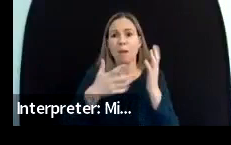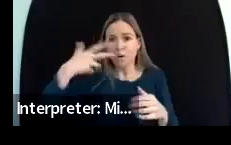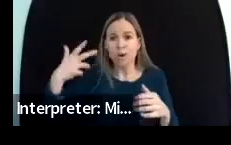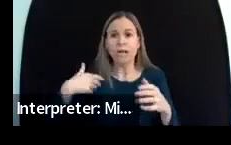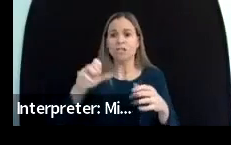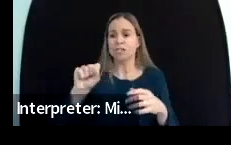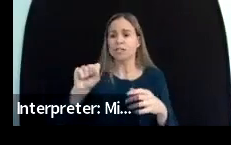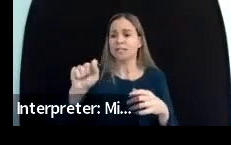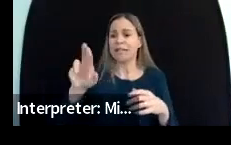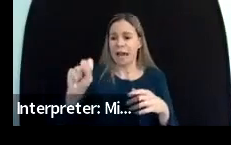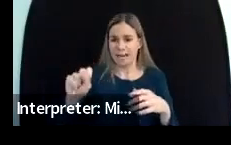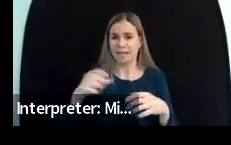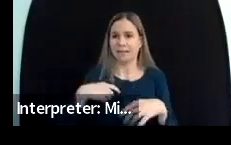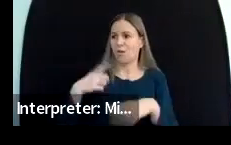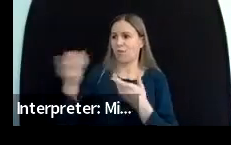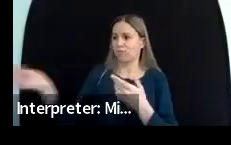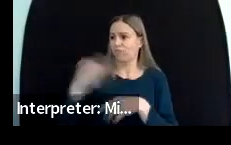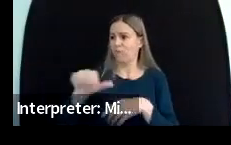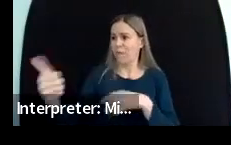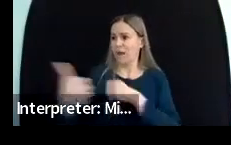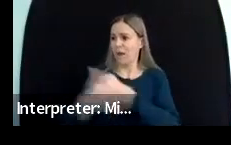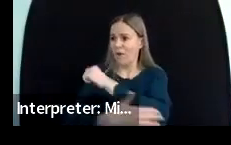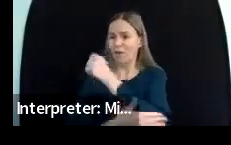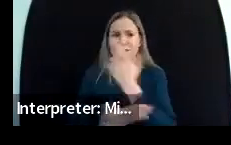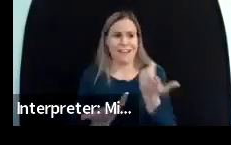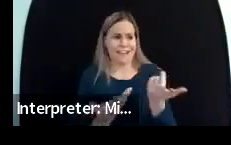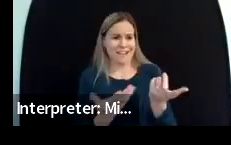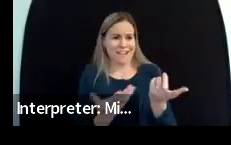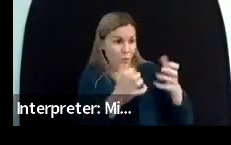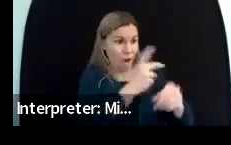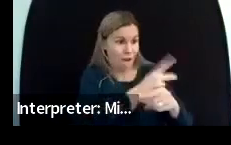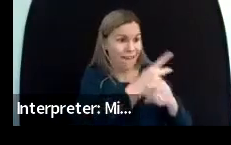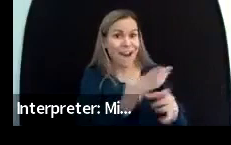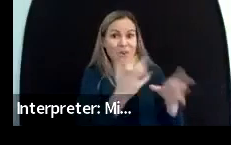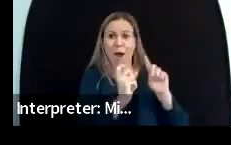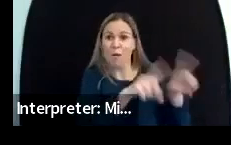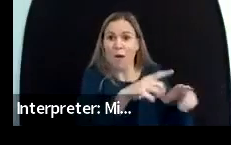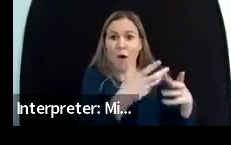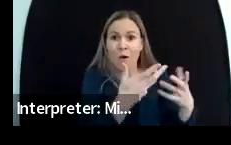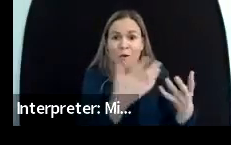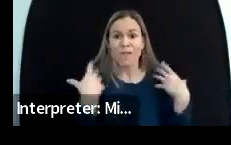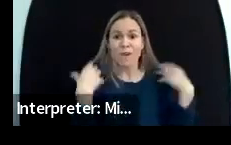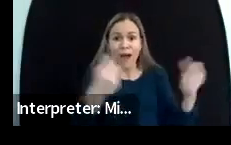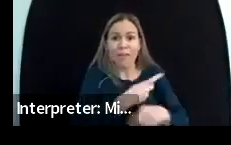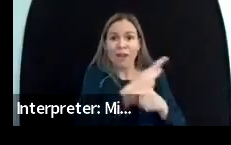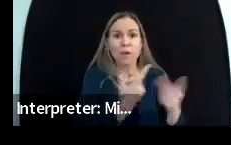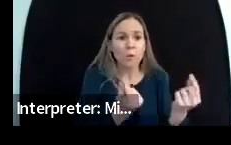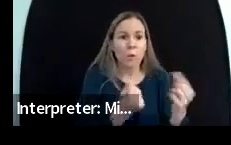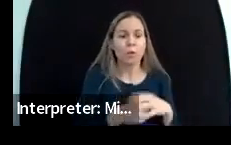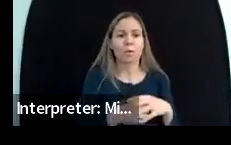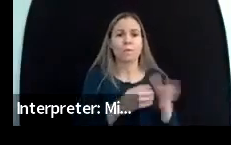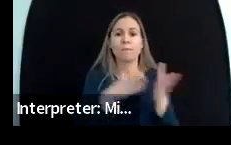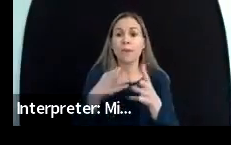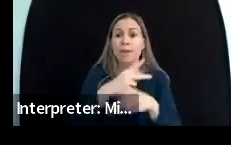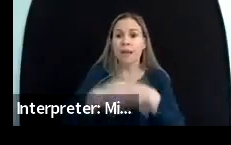health and our ability to access care or want to seek care, even to start off with. The type of job that we have. Stress, of